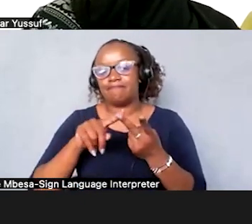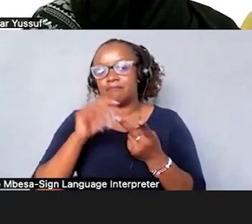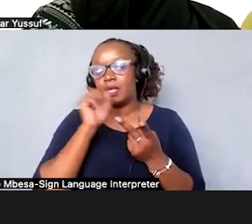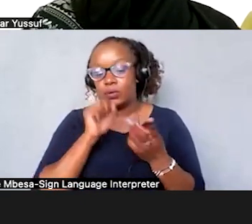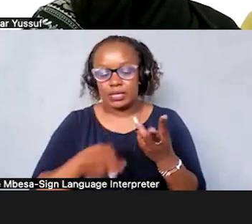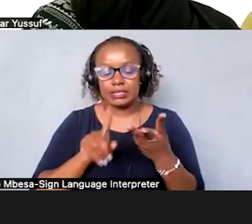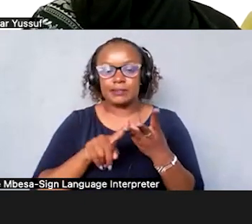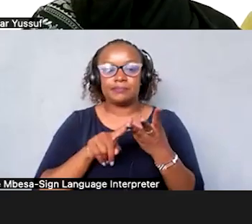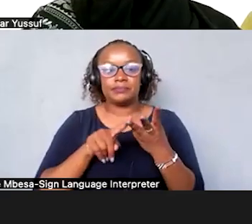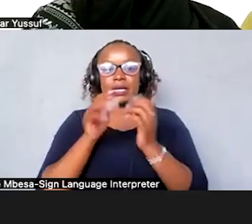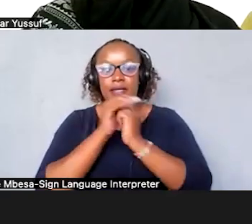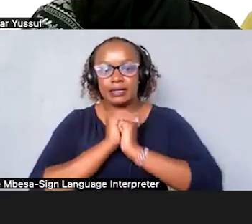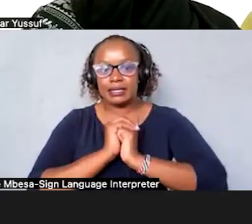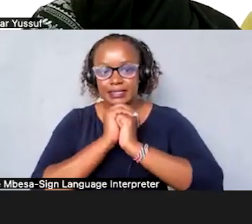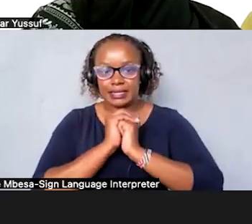call,